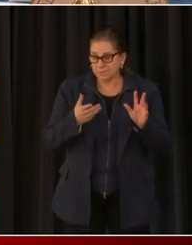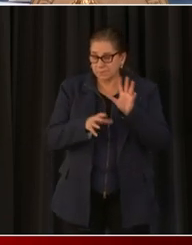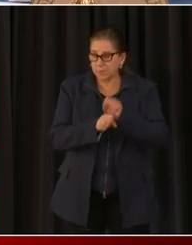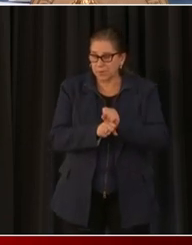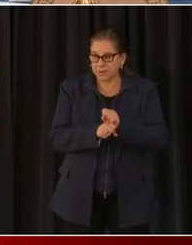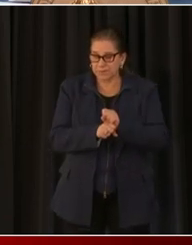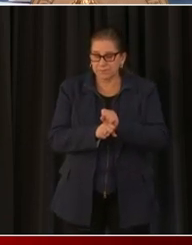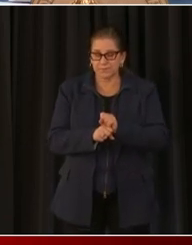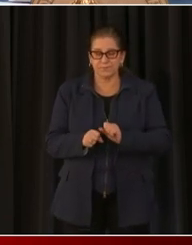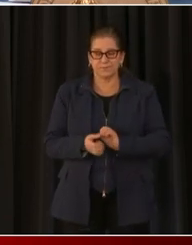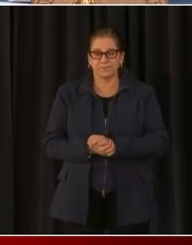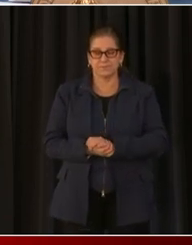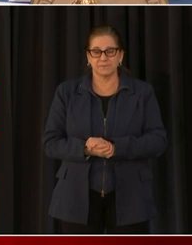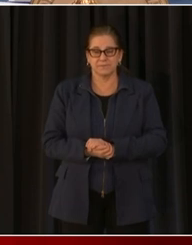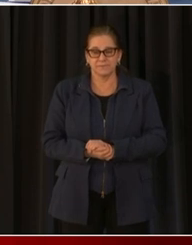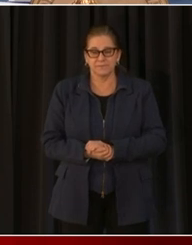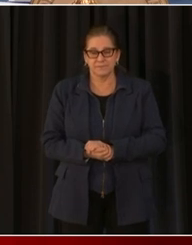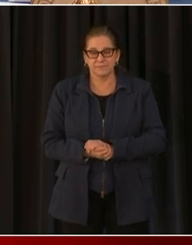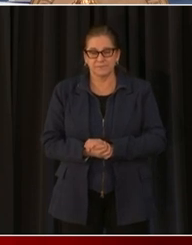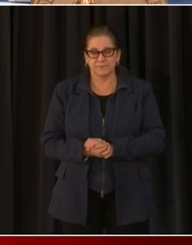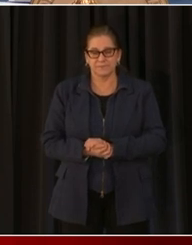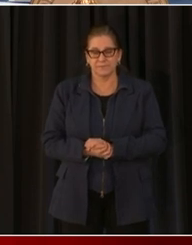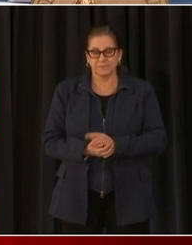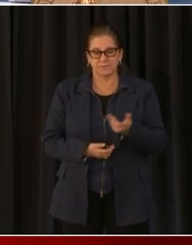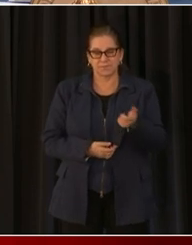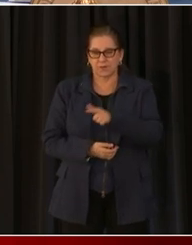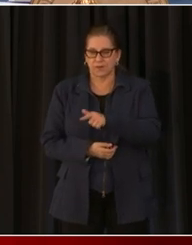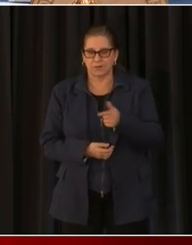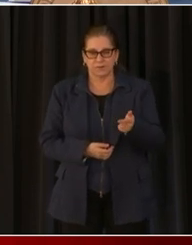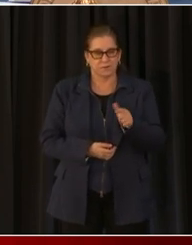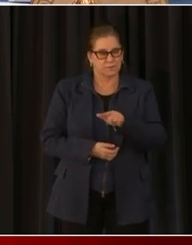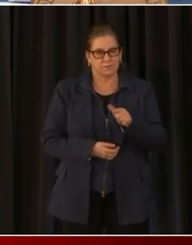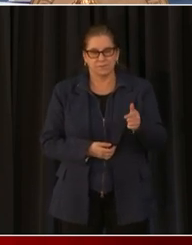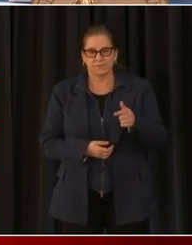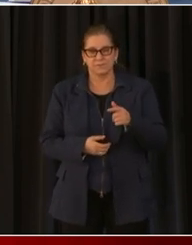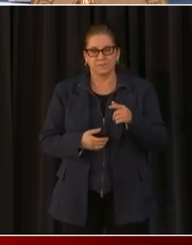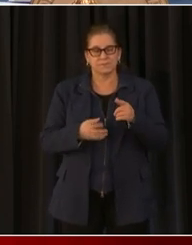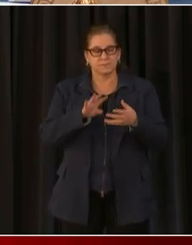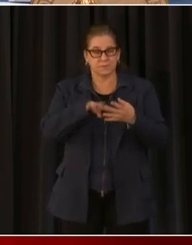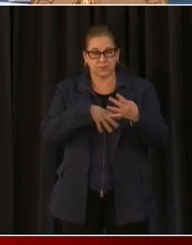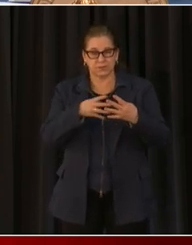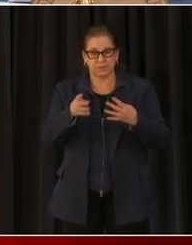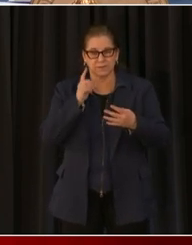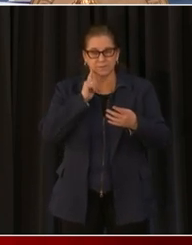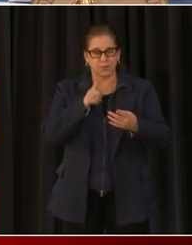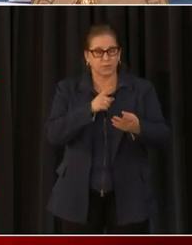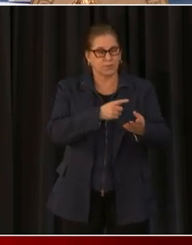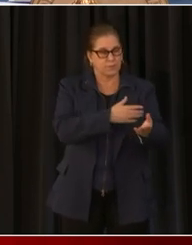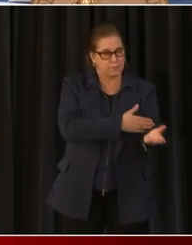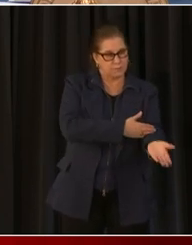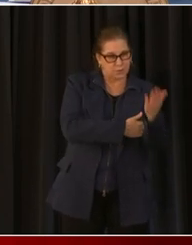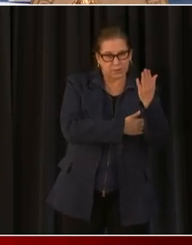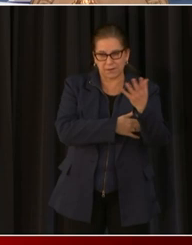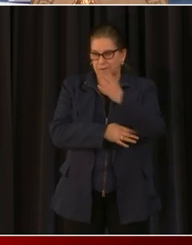We also announced that we will have an alternating morning and evening schedule for